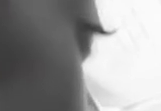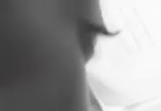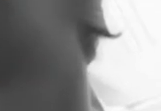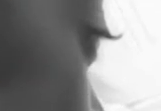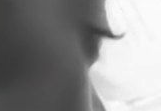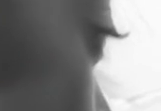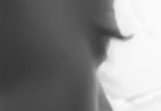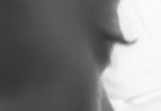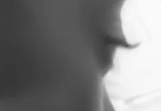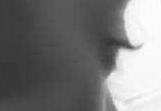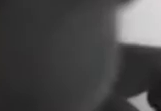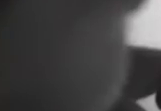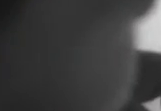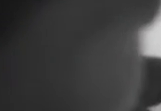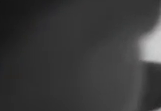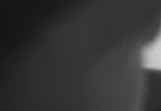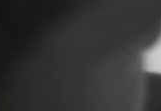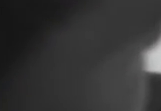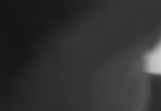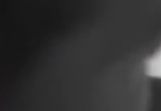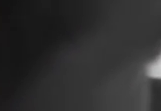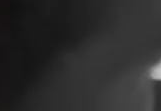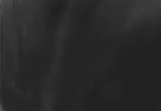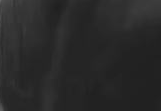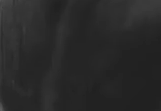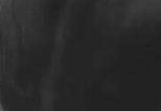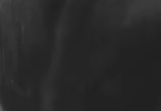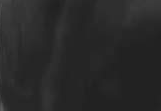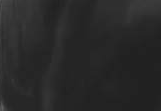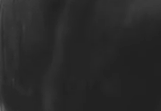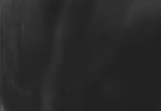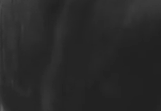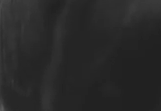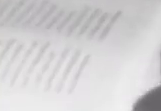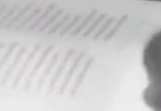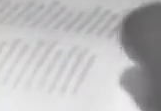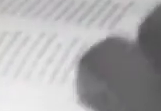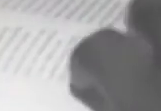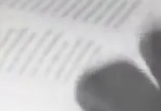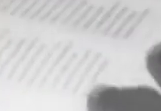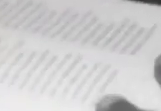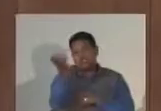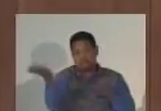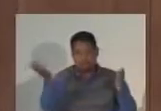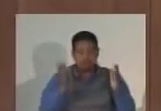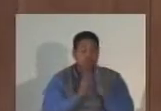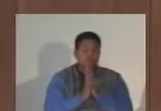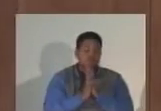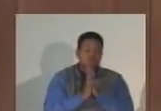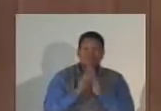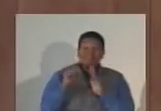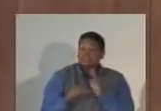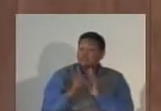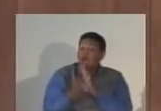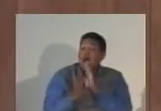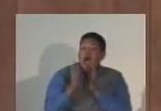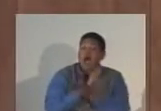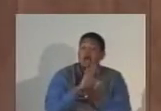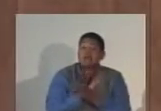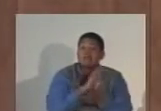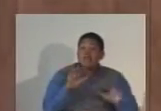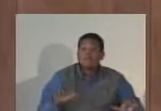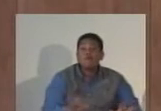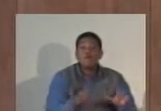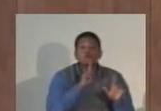not above, the national average in the 2014 Grade 6 Achievement Test. This academic performance